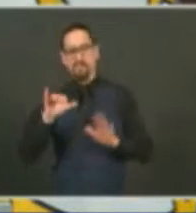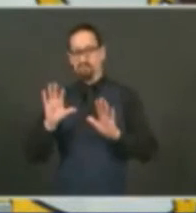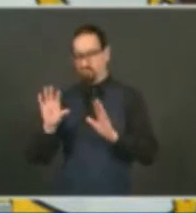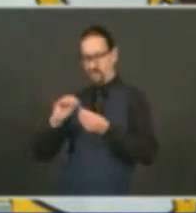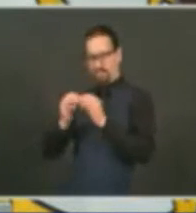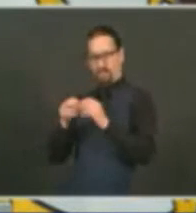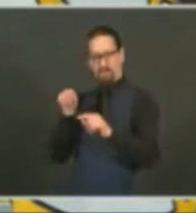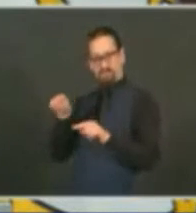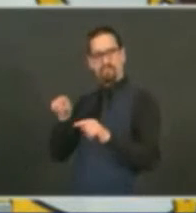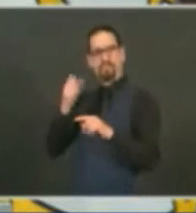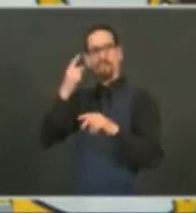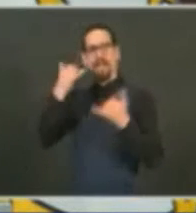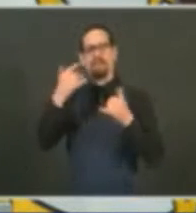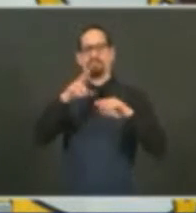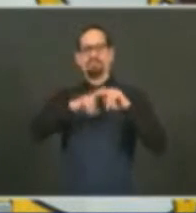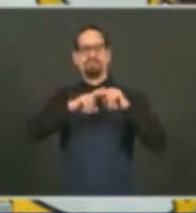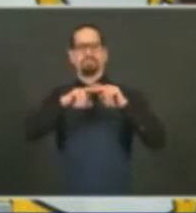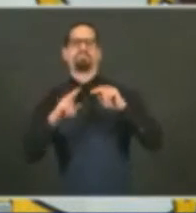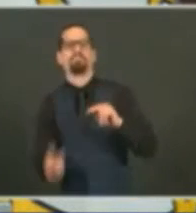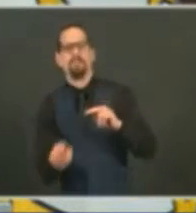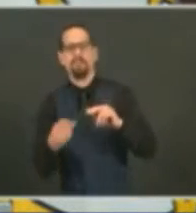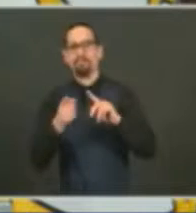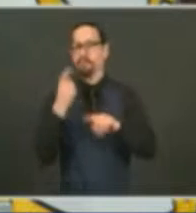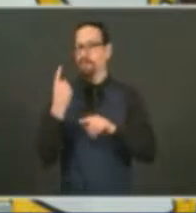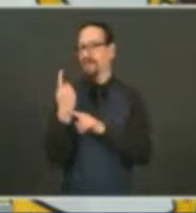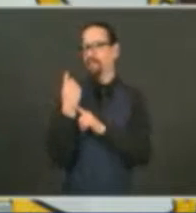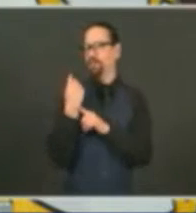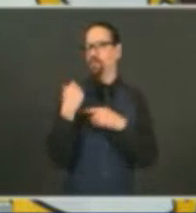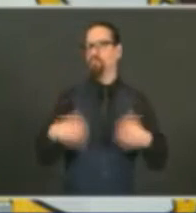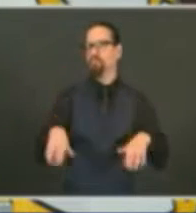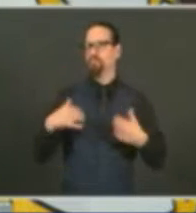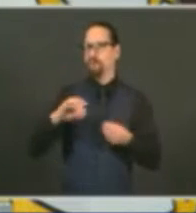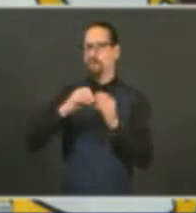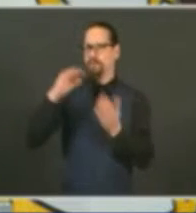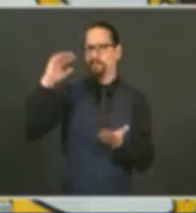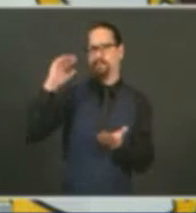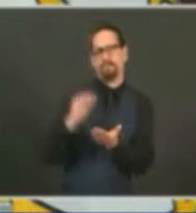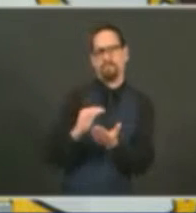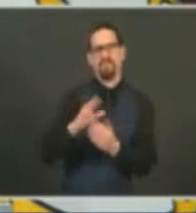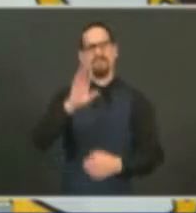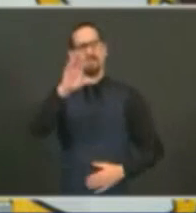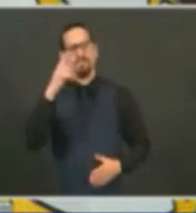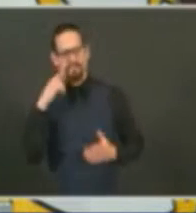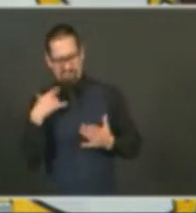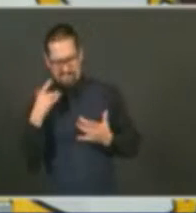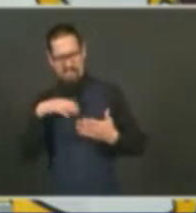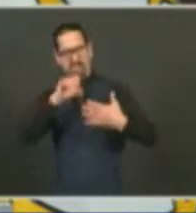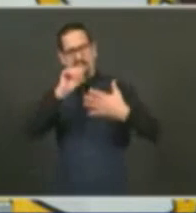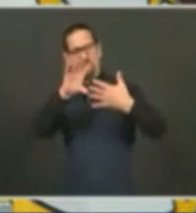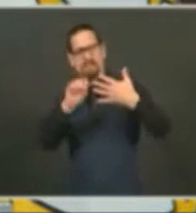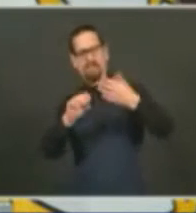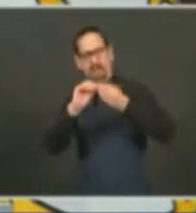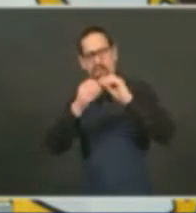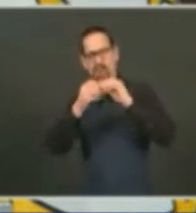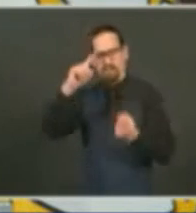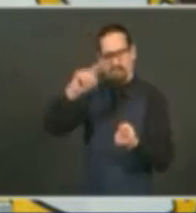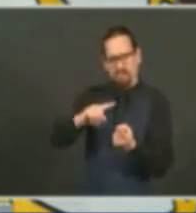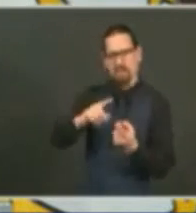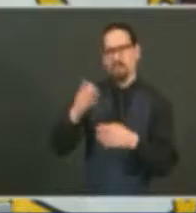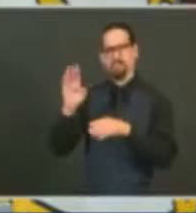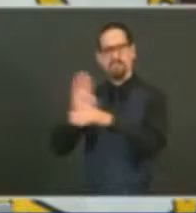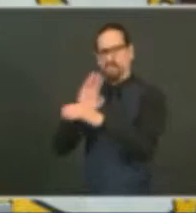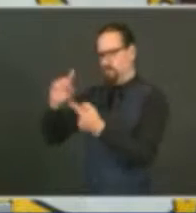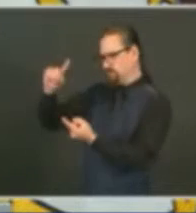year. So why does this matter? Why am I in the business of tracking cars on the highway? Because we